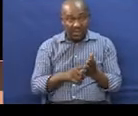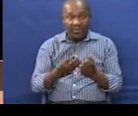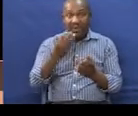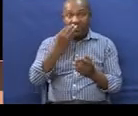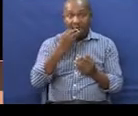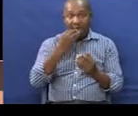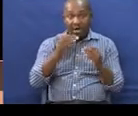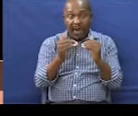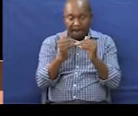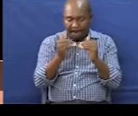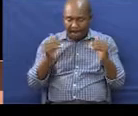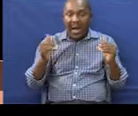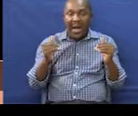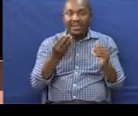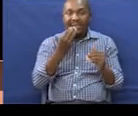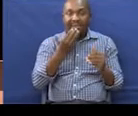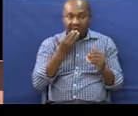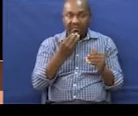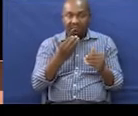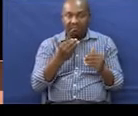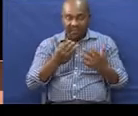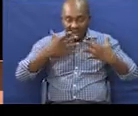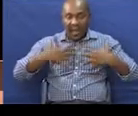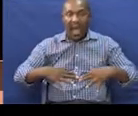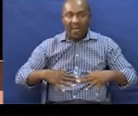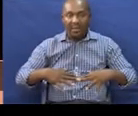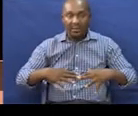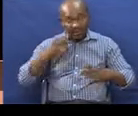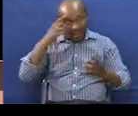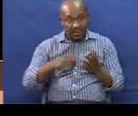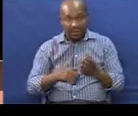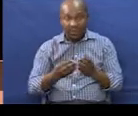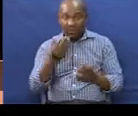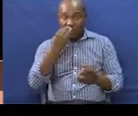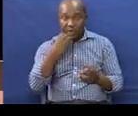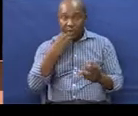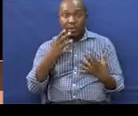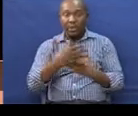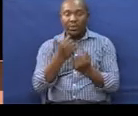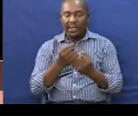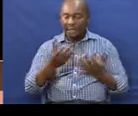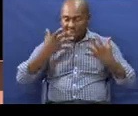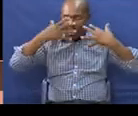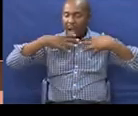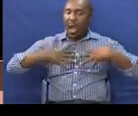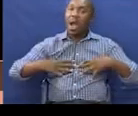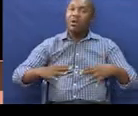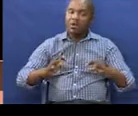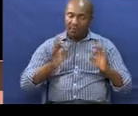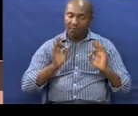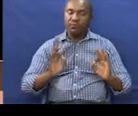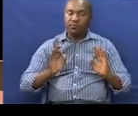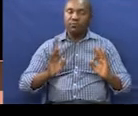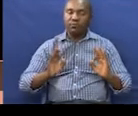are used by human being in order to be healthy or to maintain your health. Somebody is supposed to